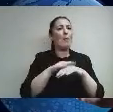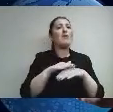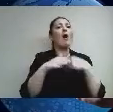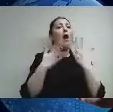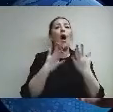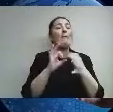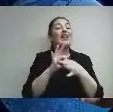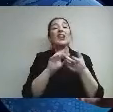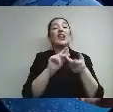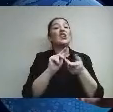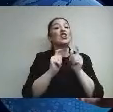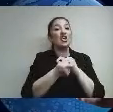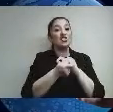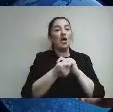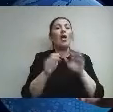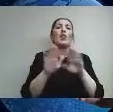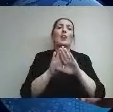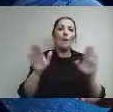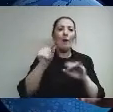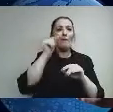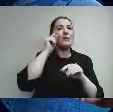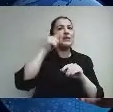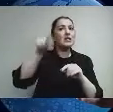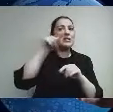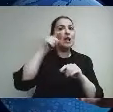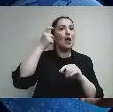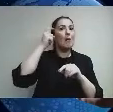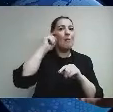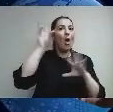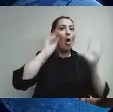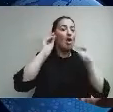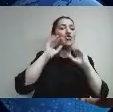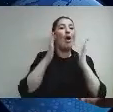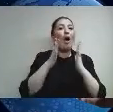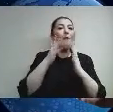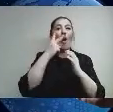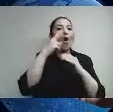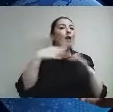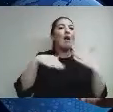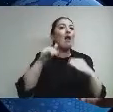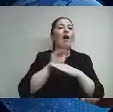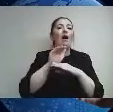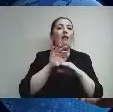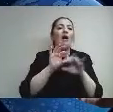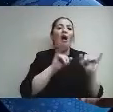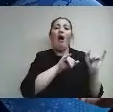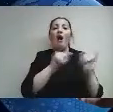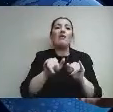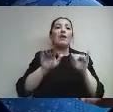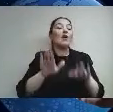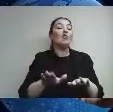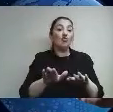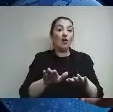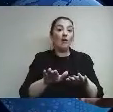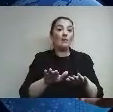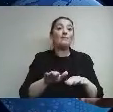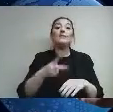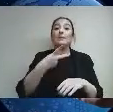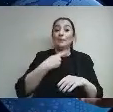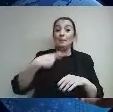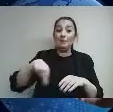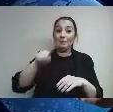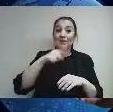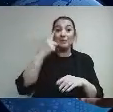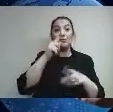to remain unchanged. Can we not make a change? He kind of challenged me, and